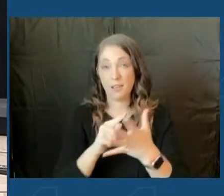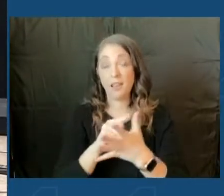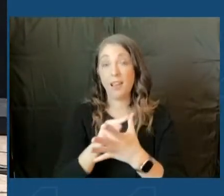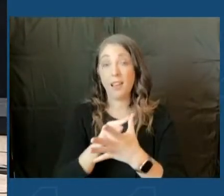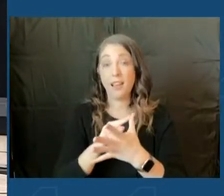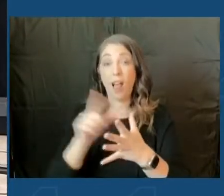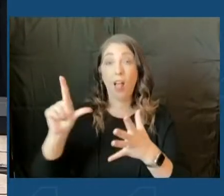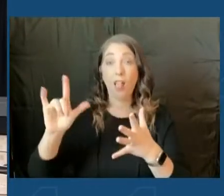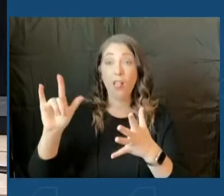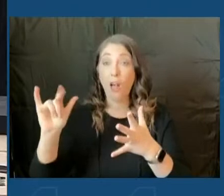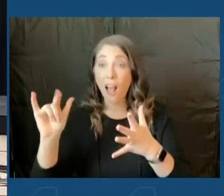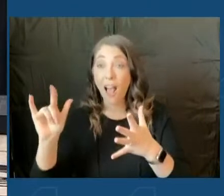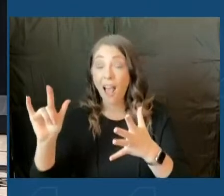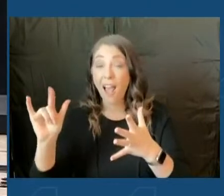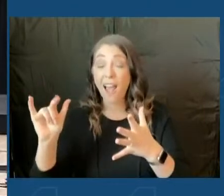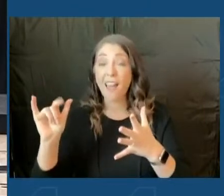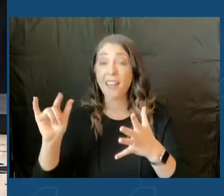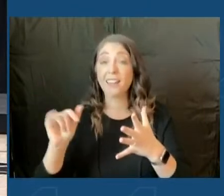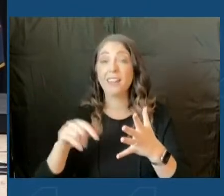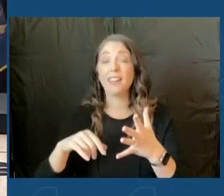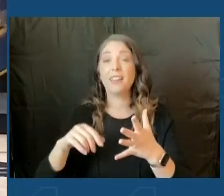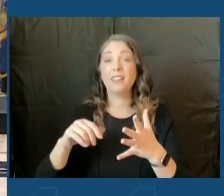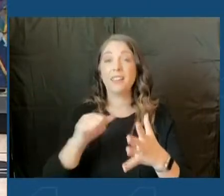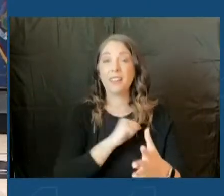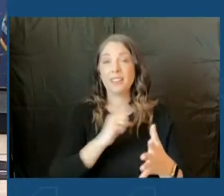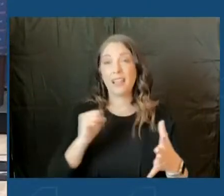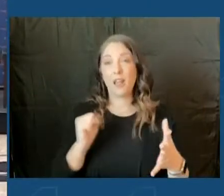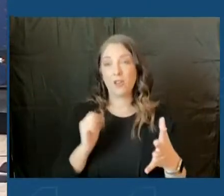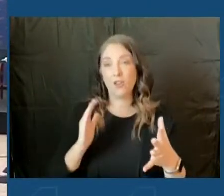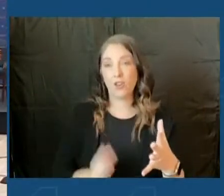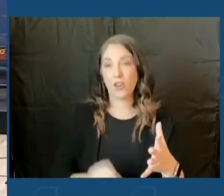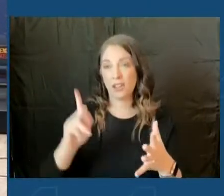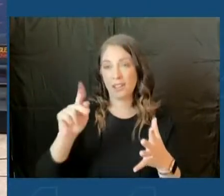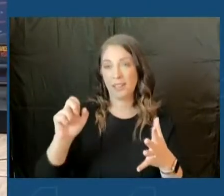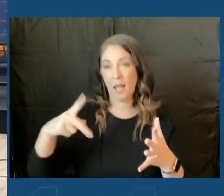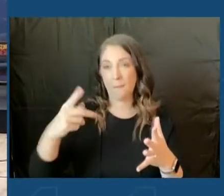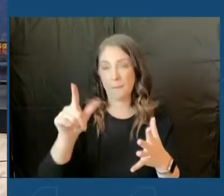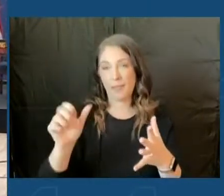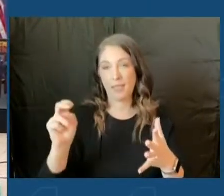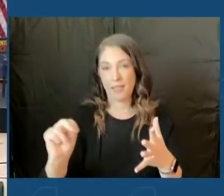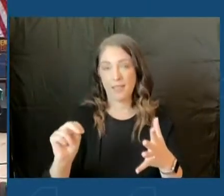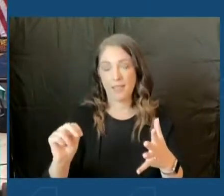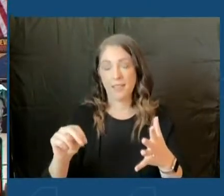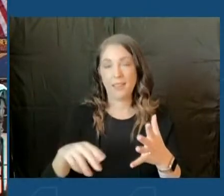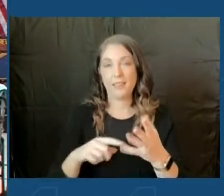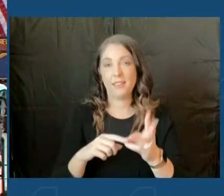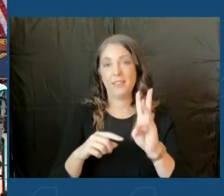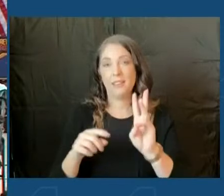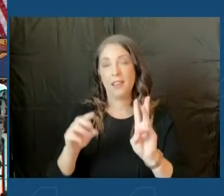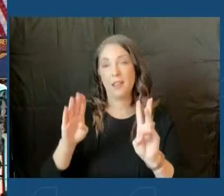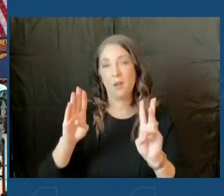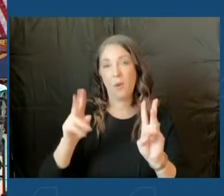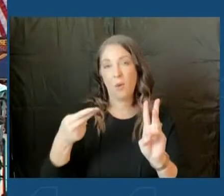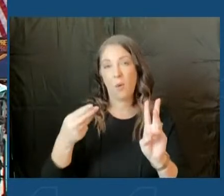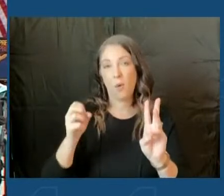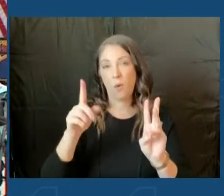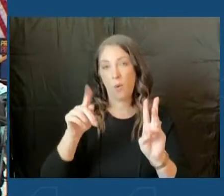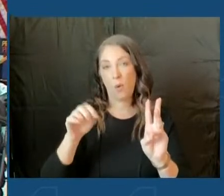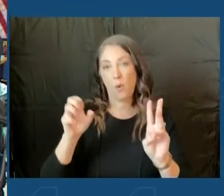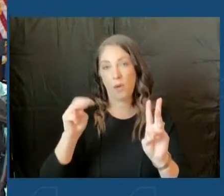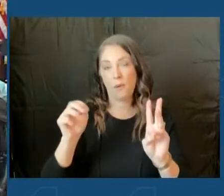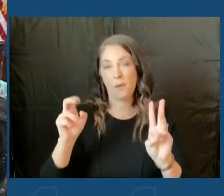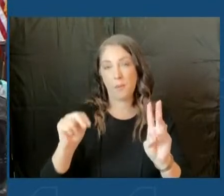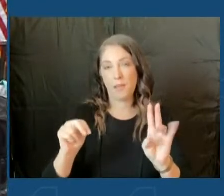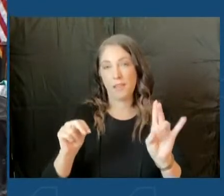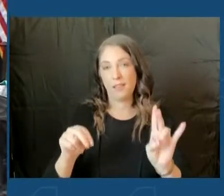Long Island, Senator Anna Kaplan, Senator Brad Hoylman, Senator